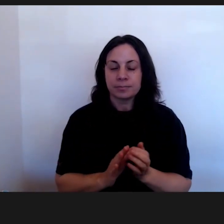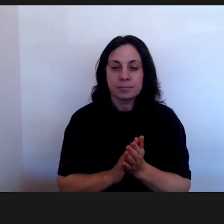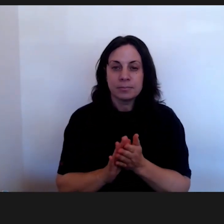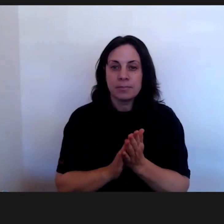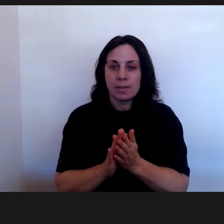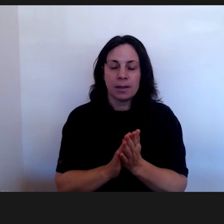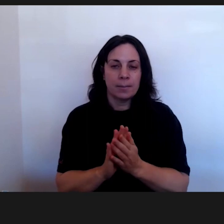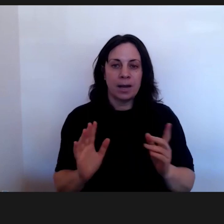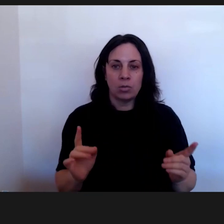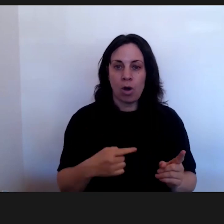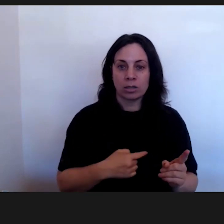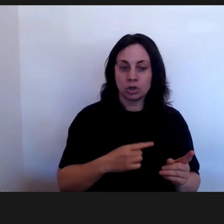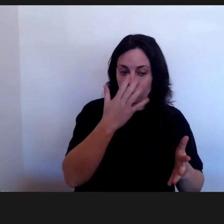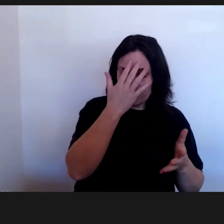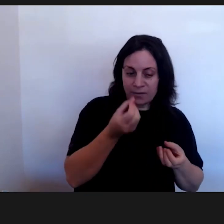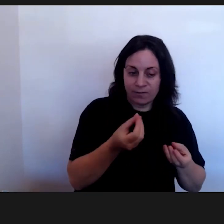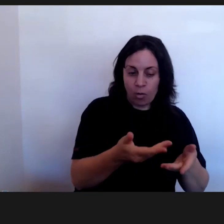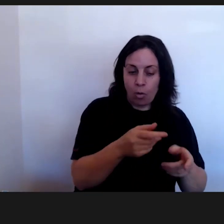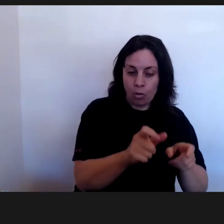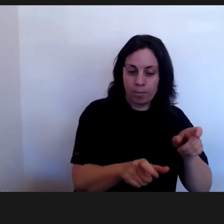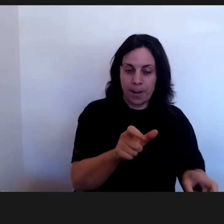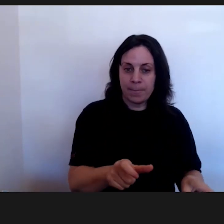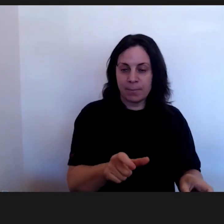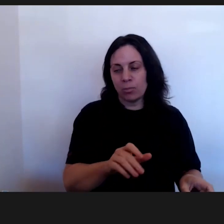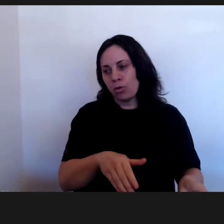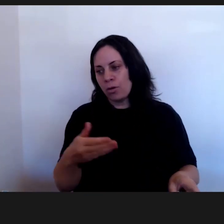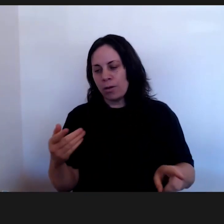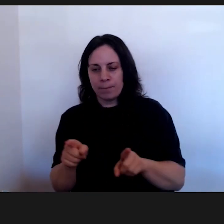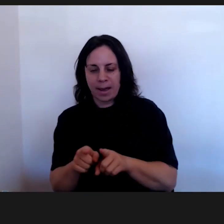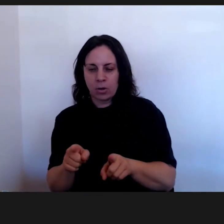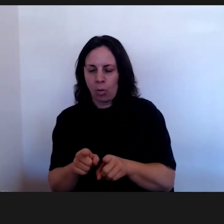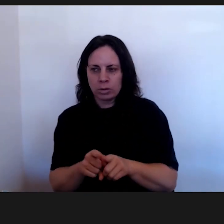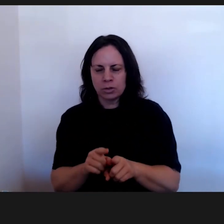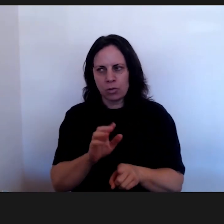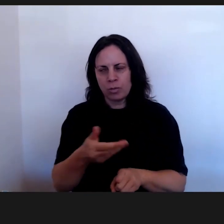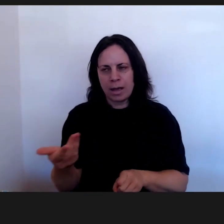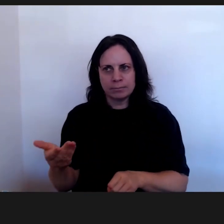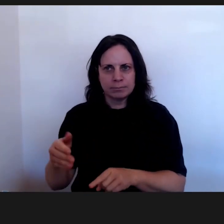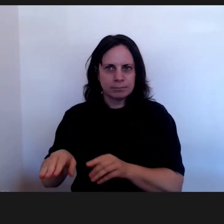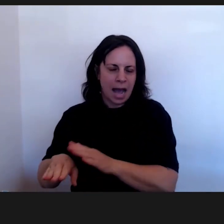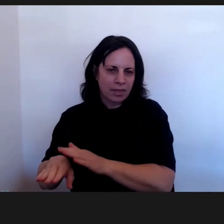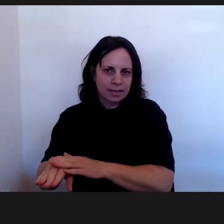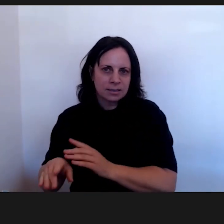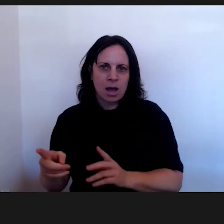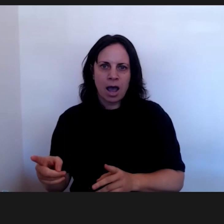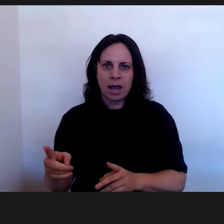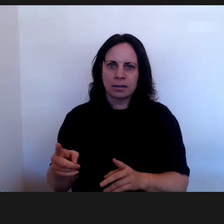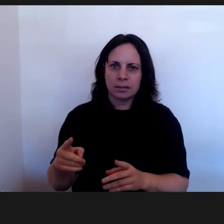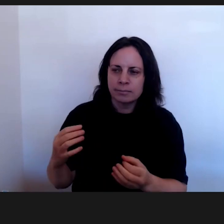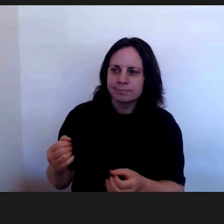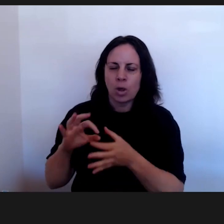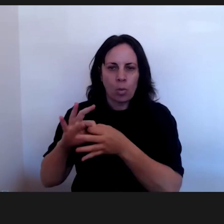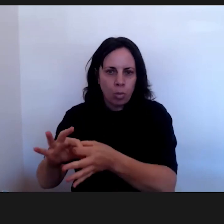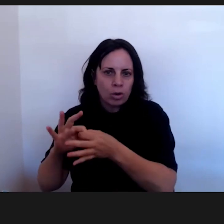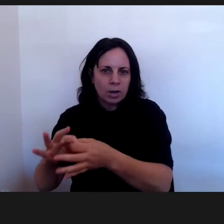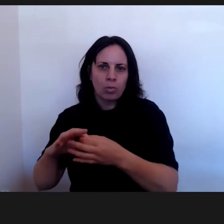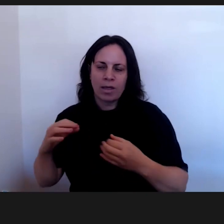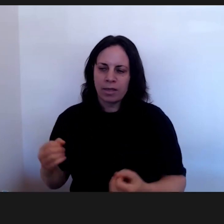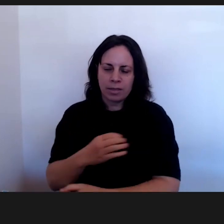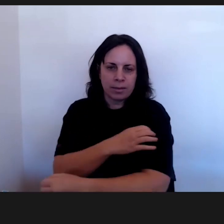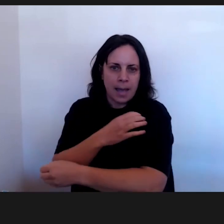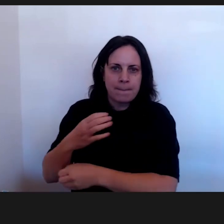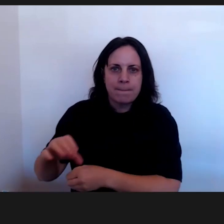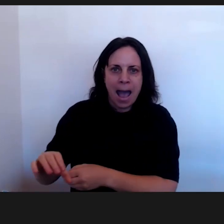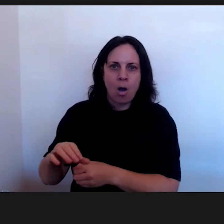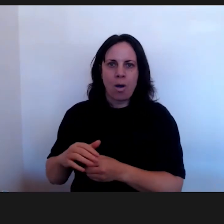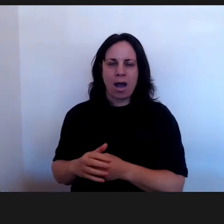on the other hand, it's involving them, collaborating with them, empowering them. So that's what we should be going